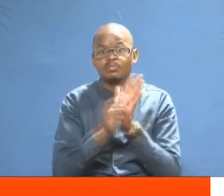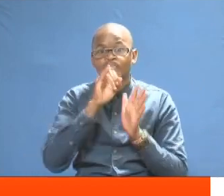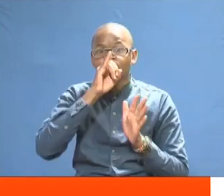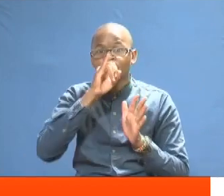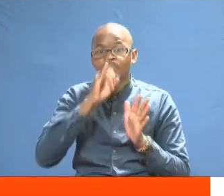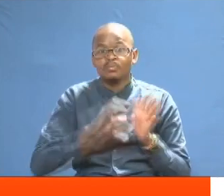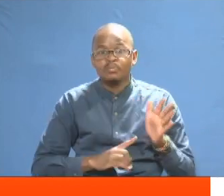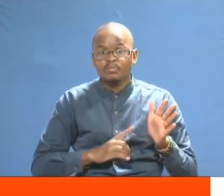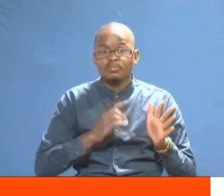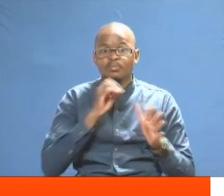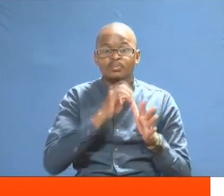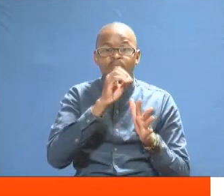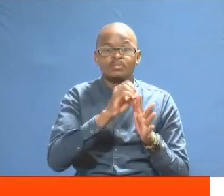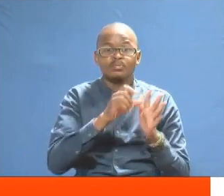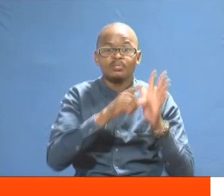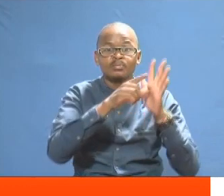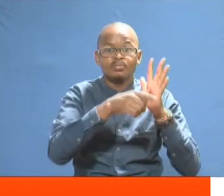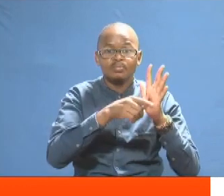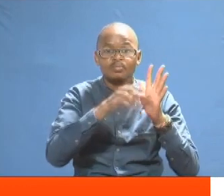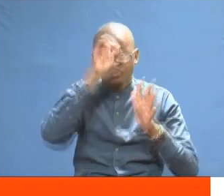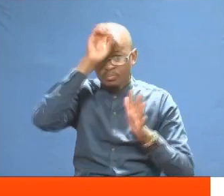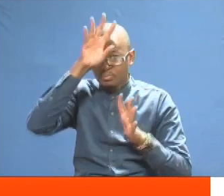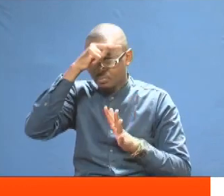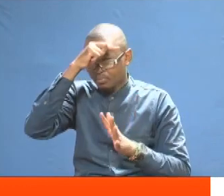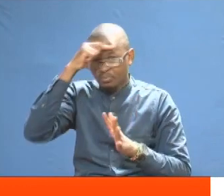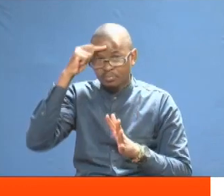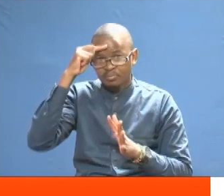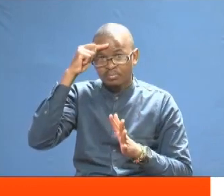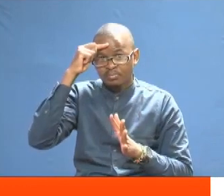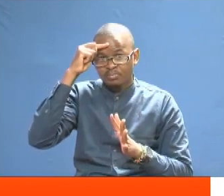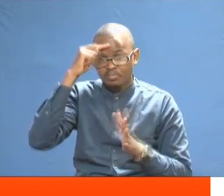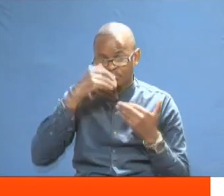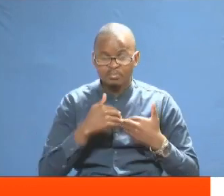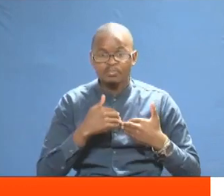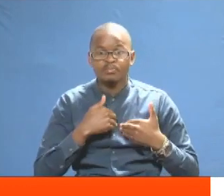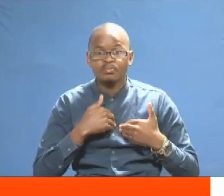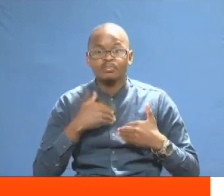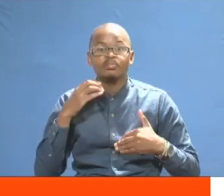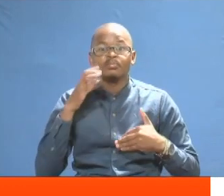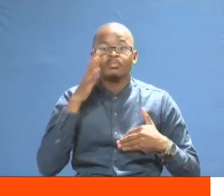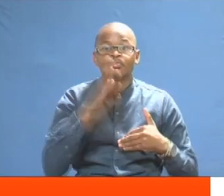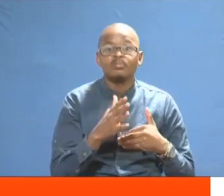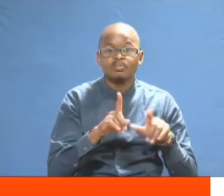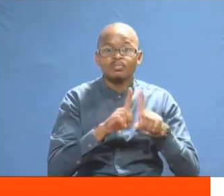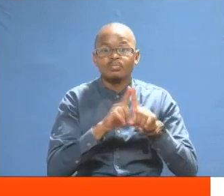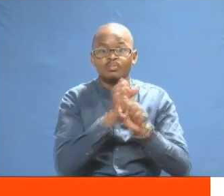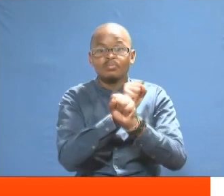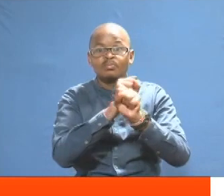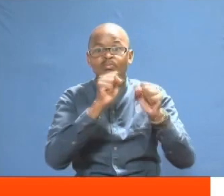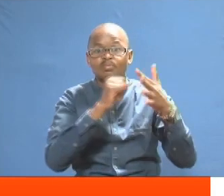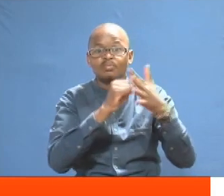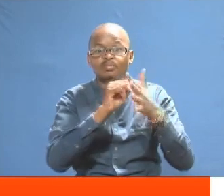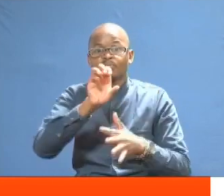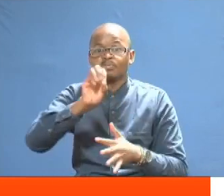is they are disappointed or they are bitter and outraged because they have their candidate. And their presidential candidate